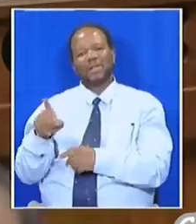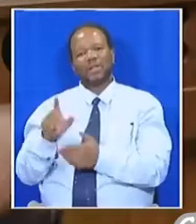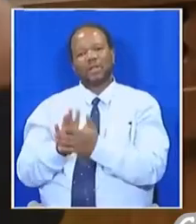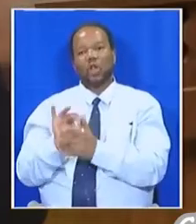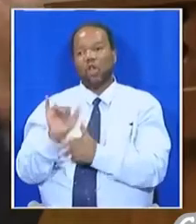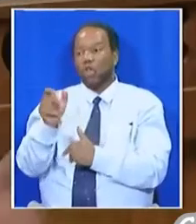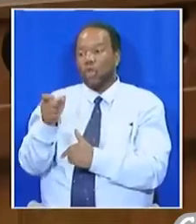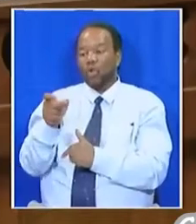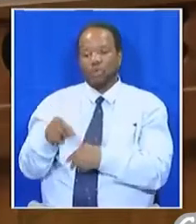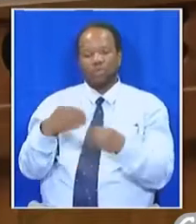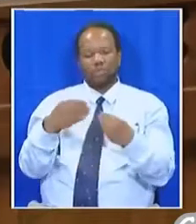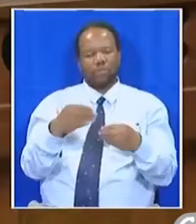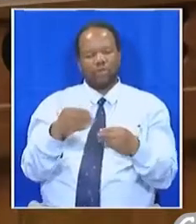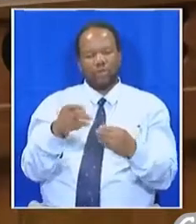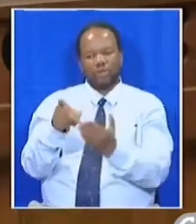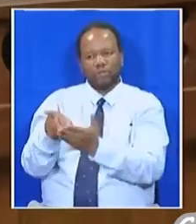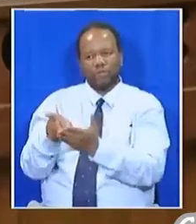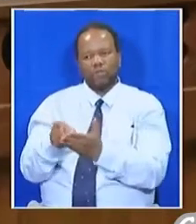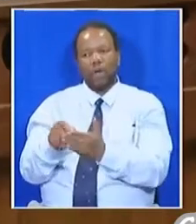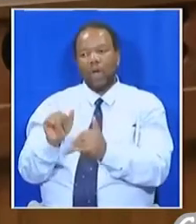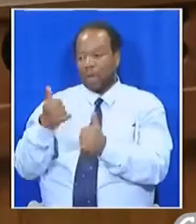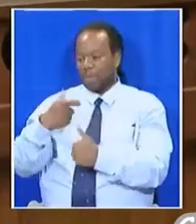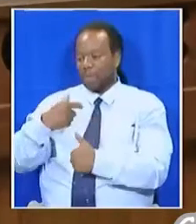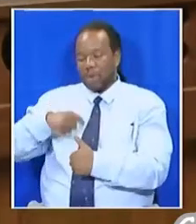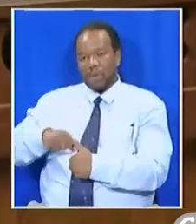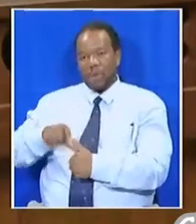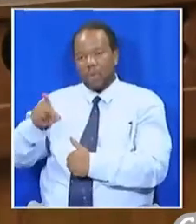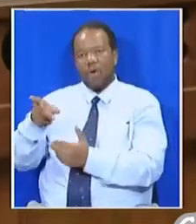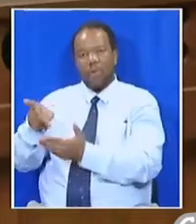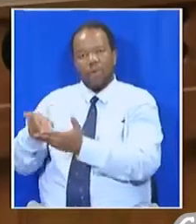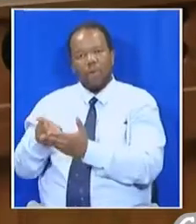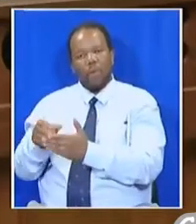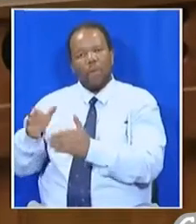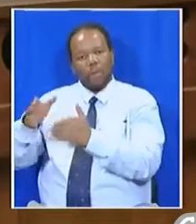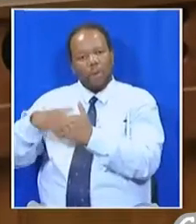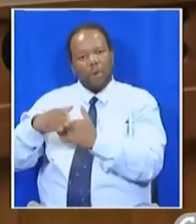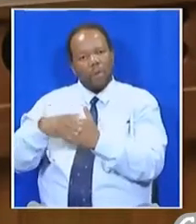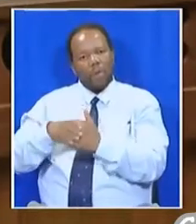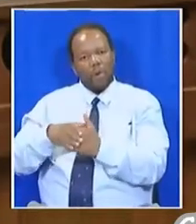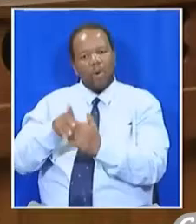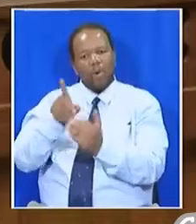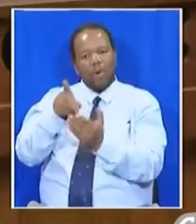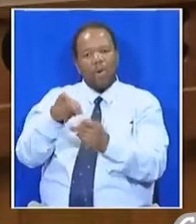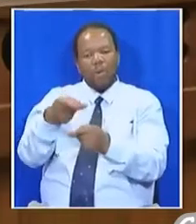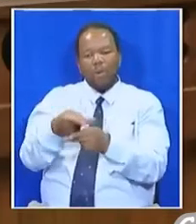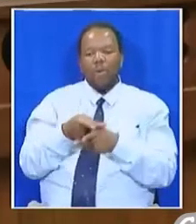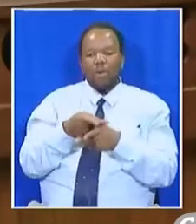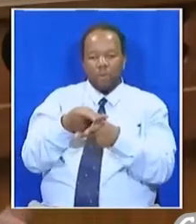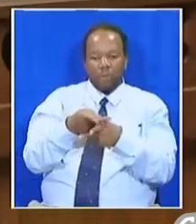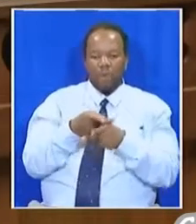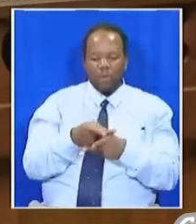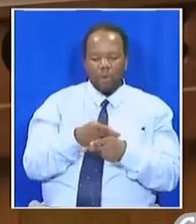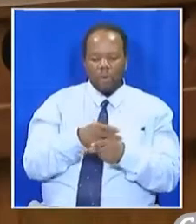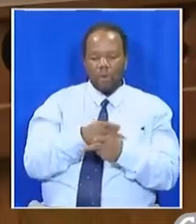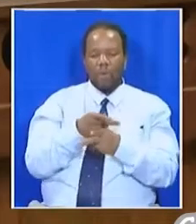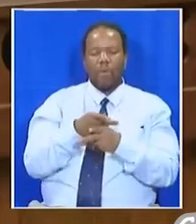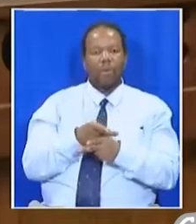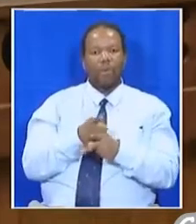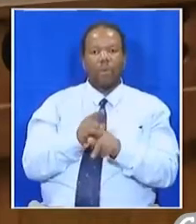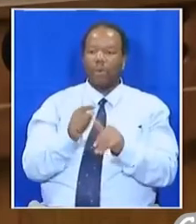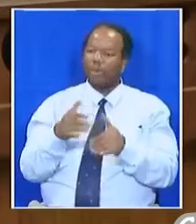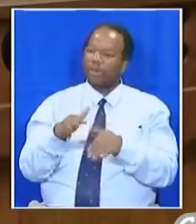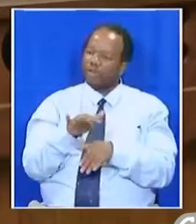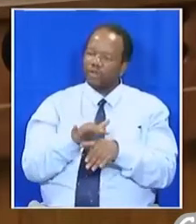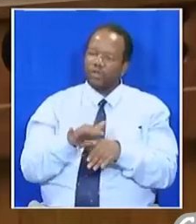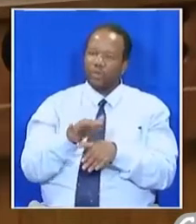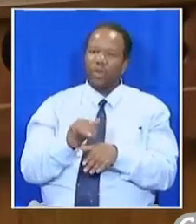not then just incur further debt, which will then again place them in a significantly bad position when it comes